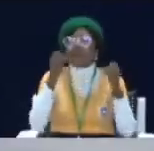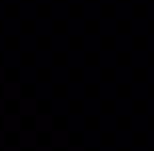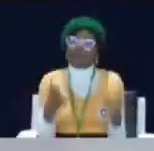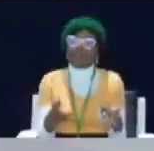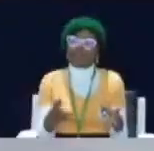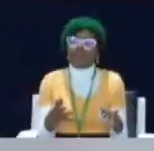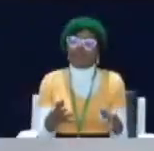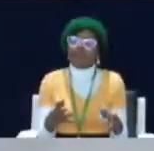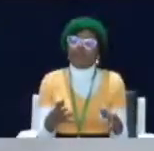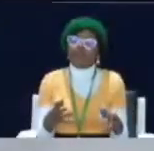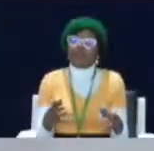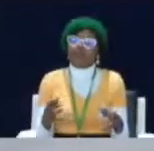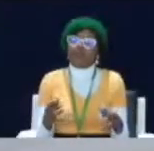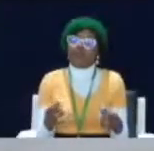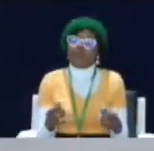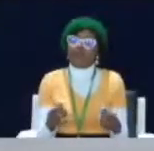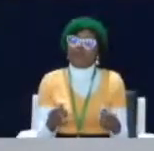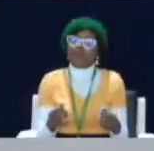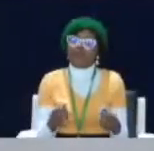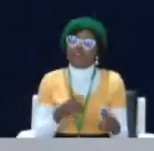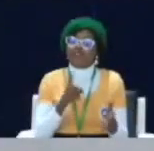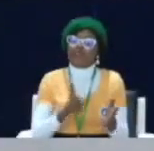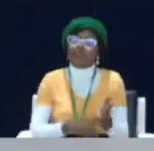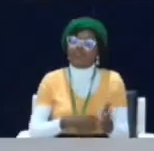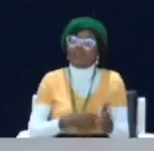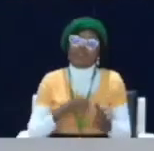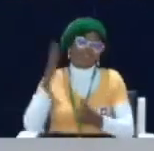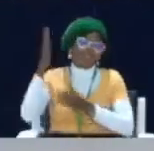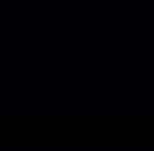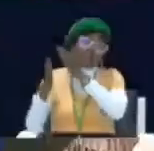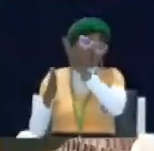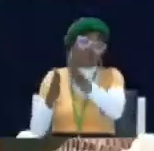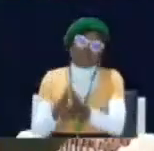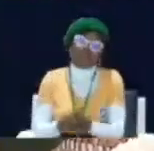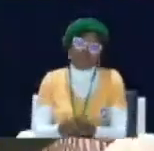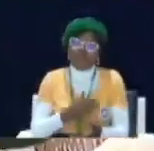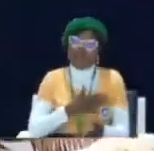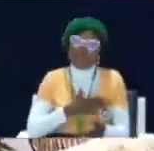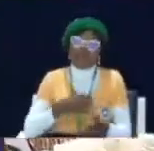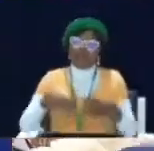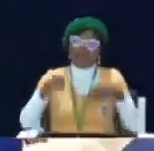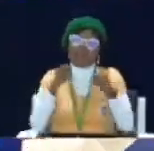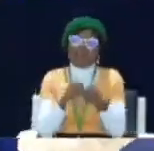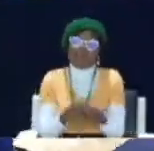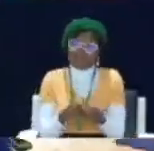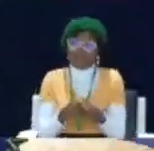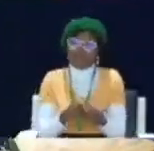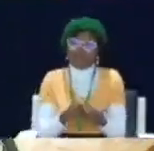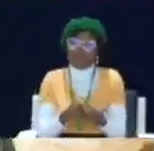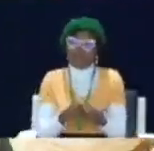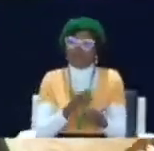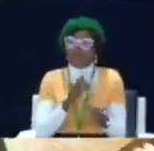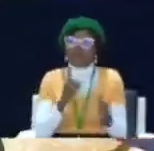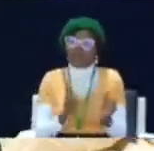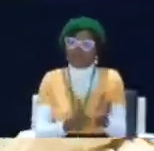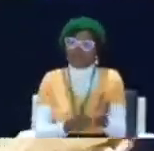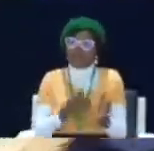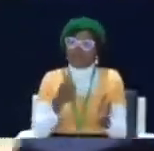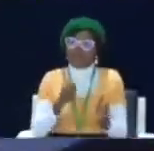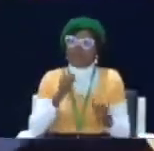ambassadors into this generation and even the generations to